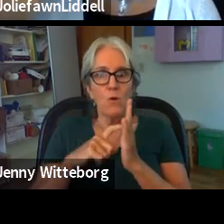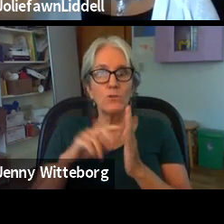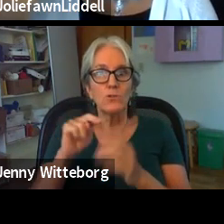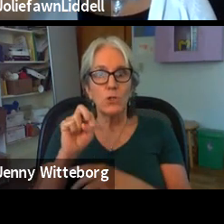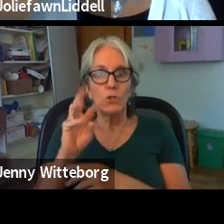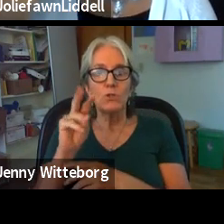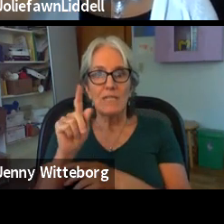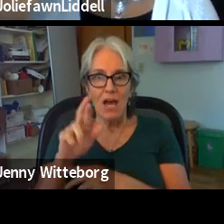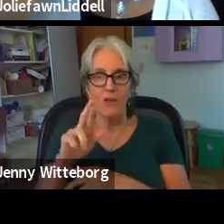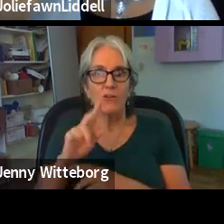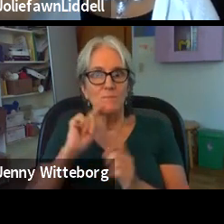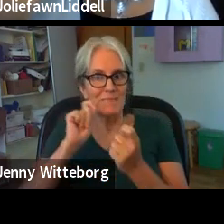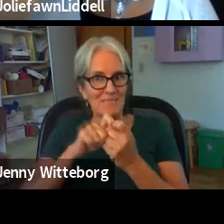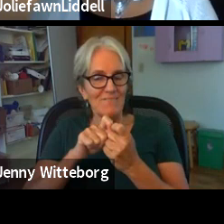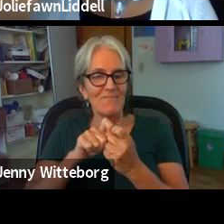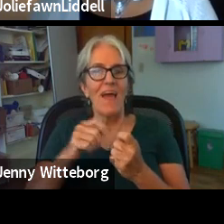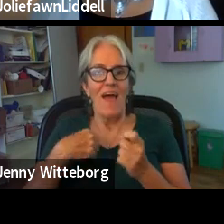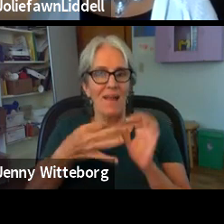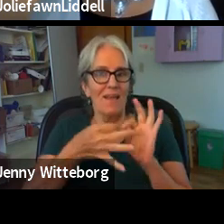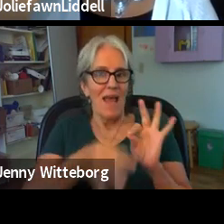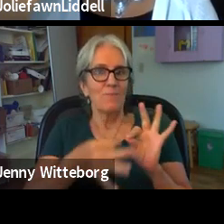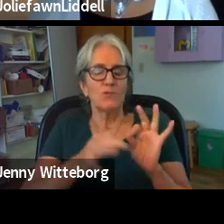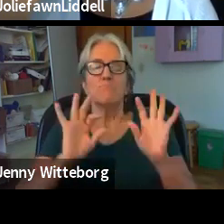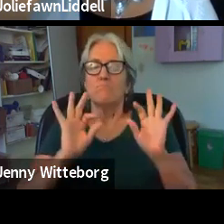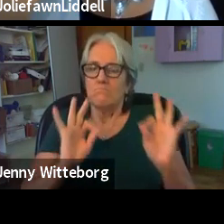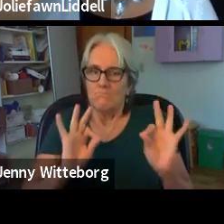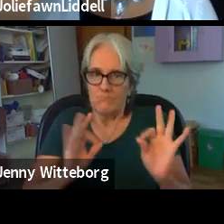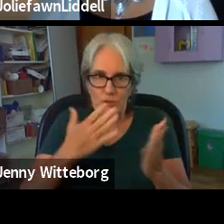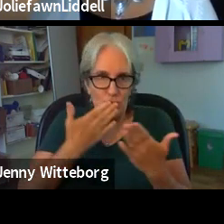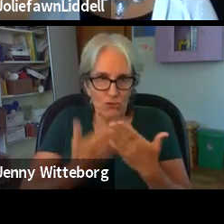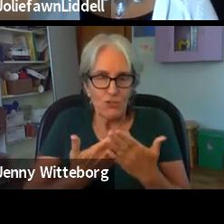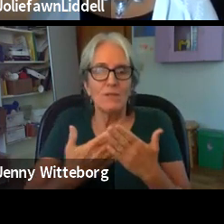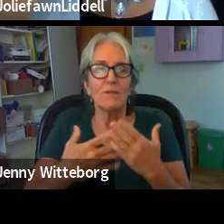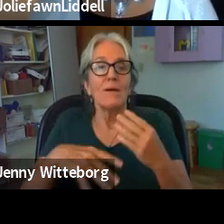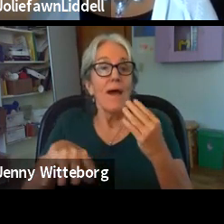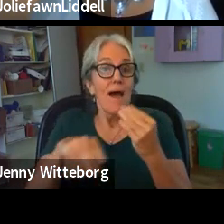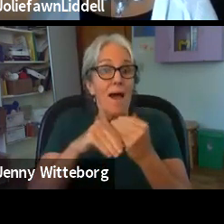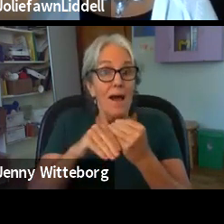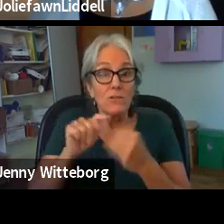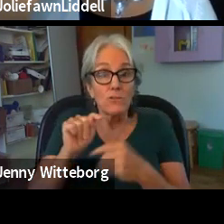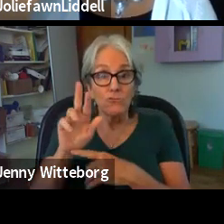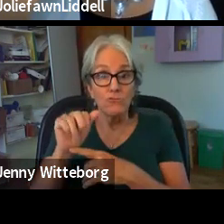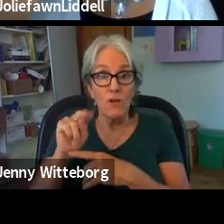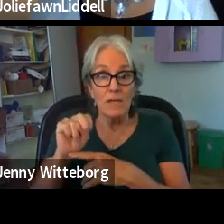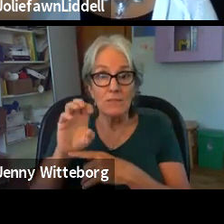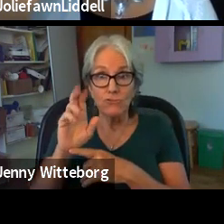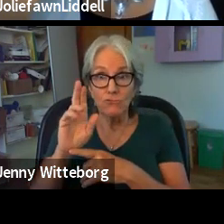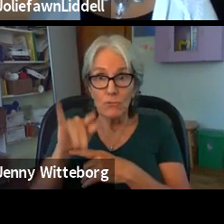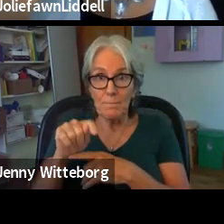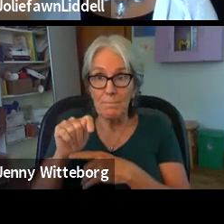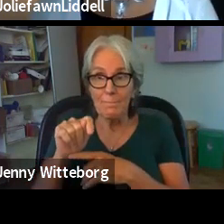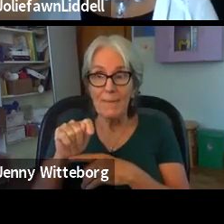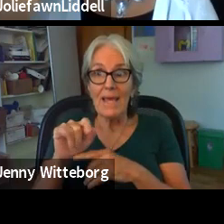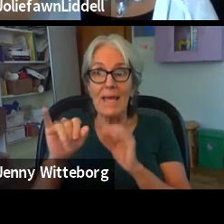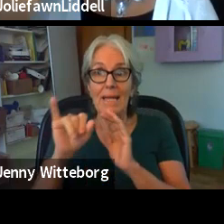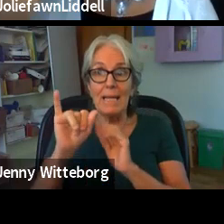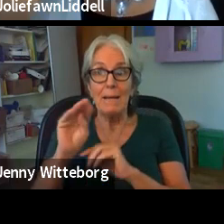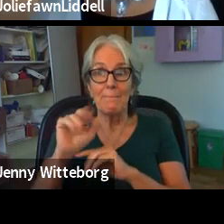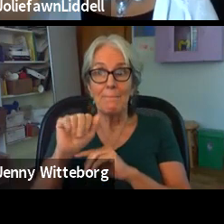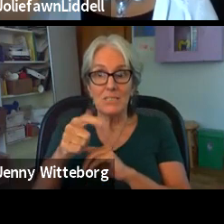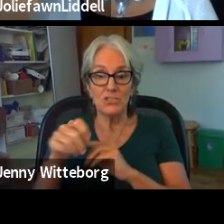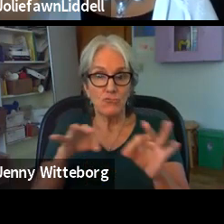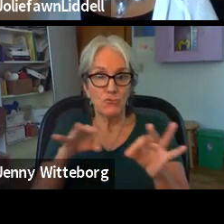not auto-generated. I've noticed that with the newsletters specifically, the captions are great,